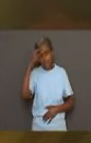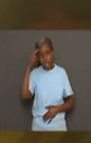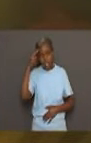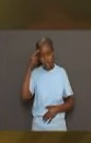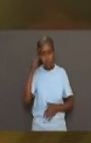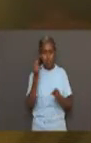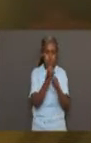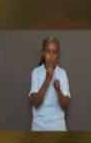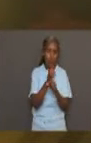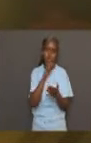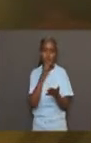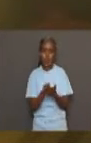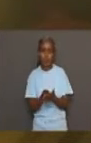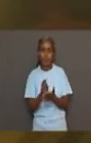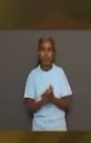make a proof.